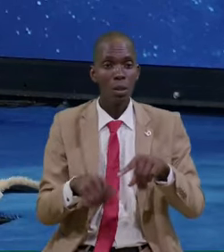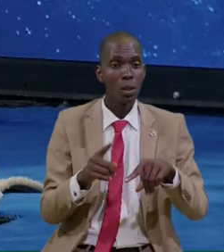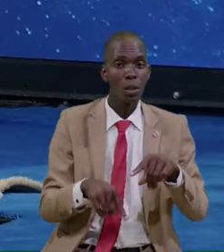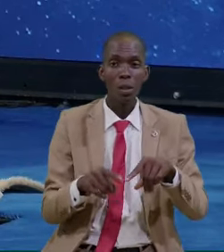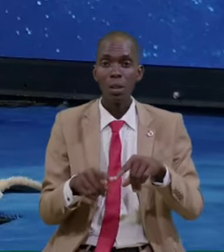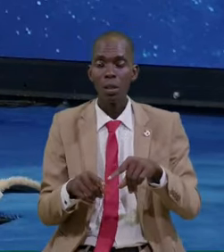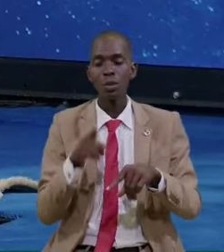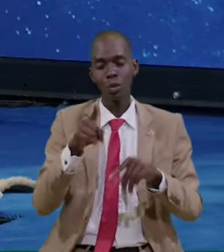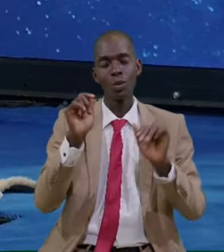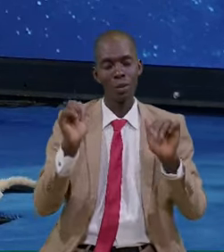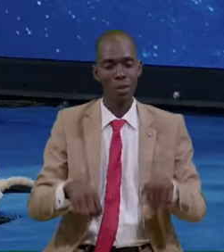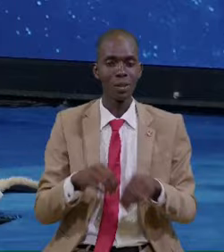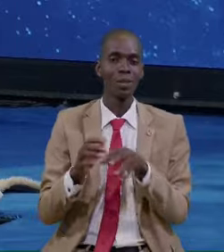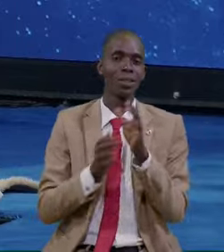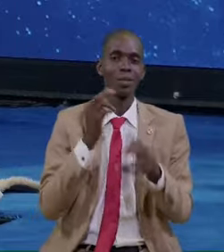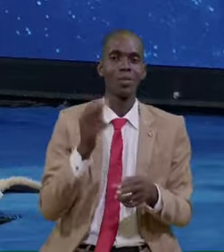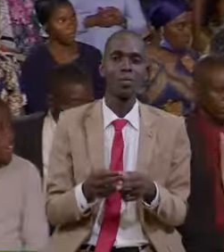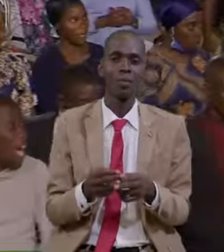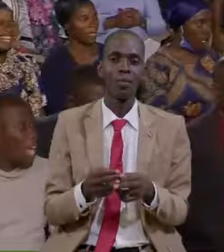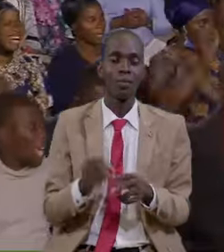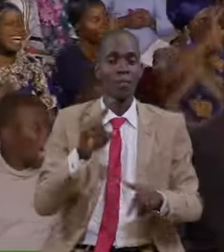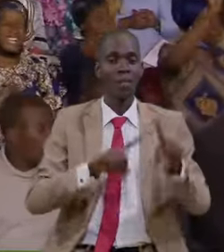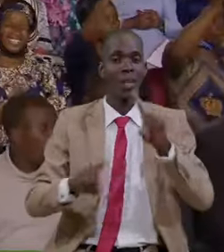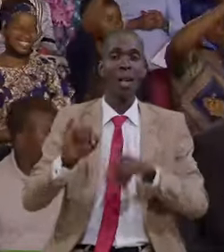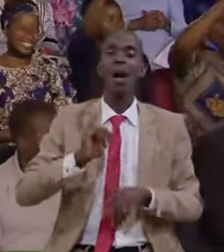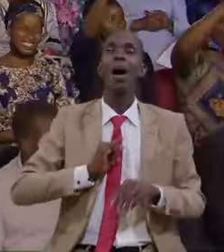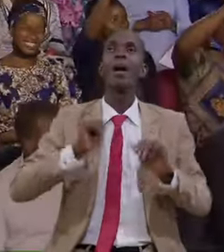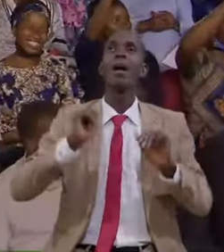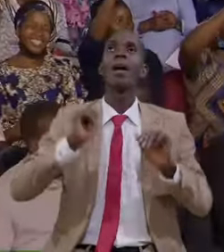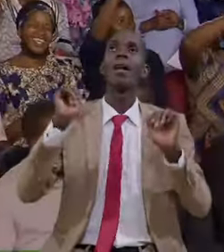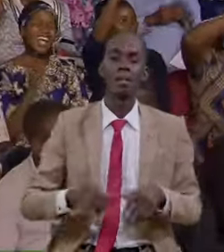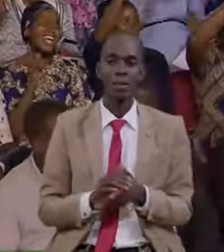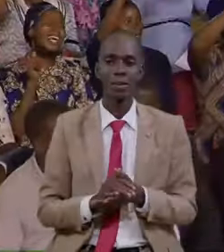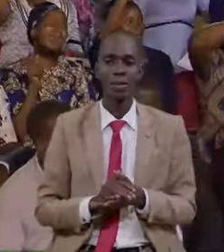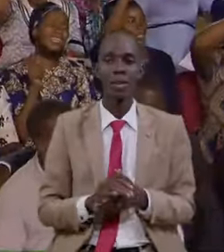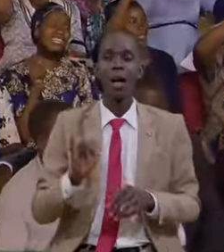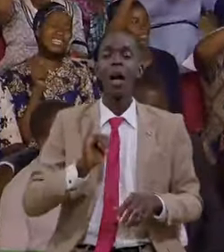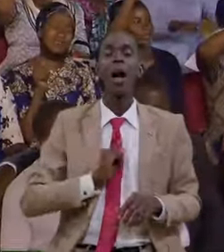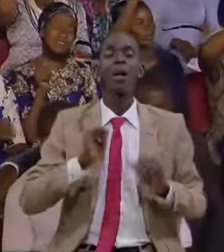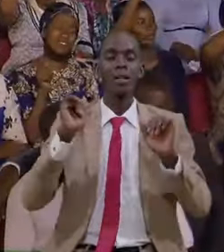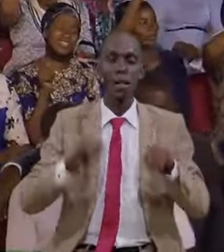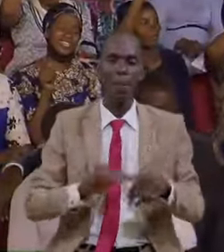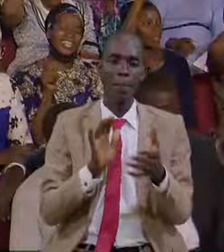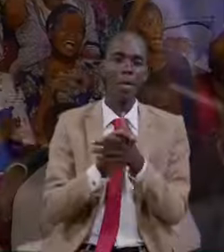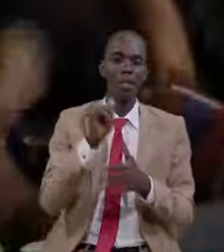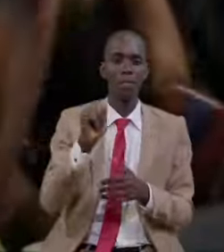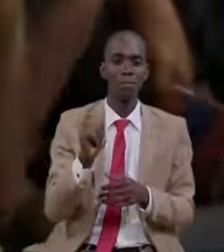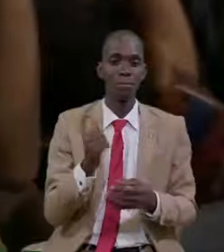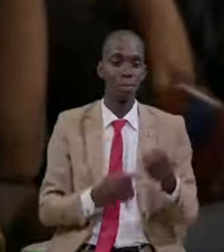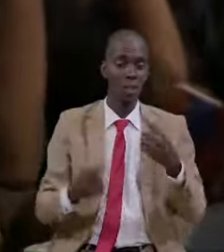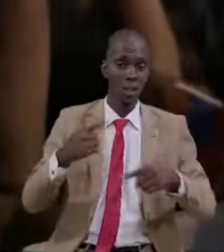You can. I can. I can believe. I can